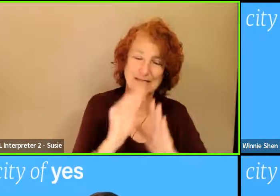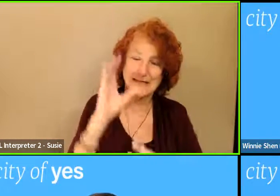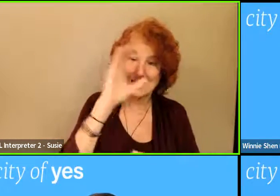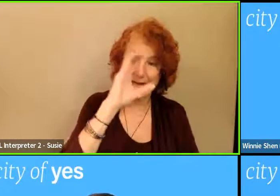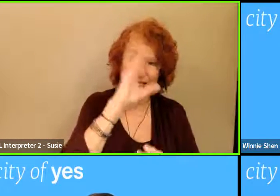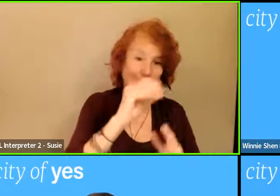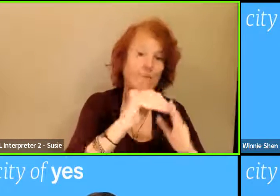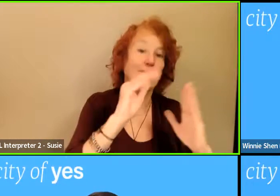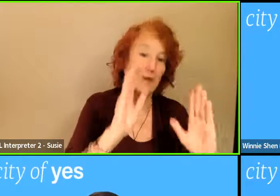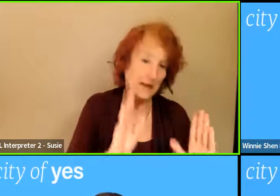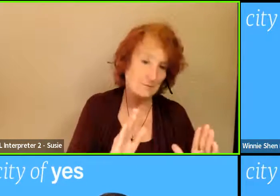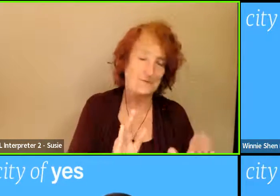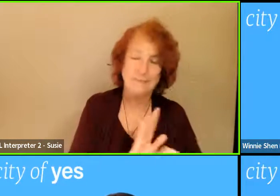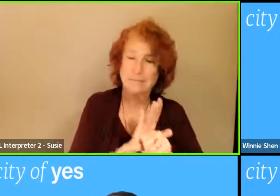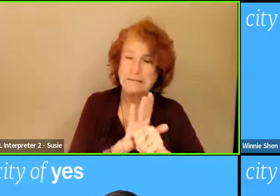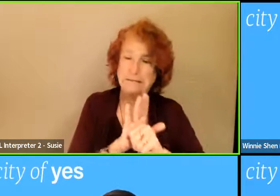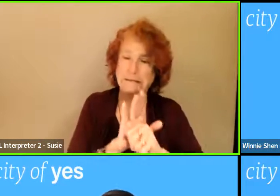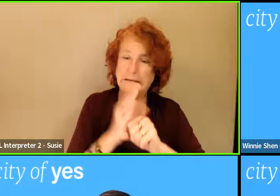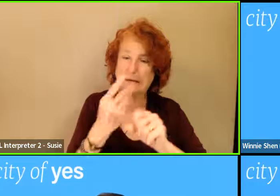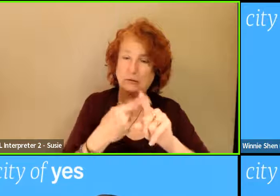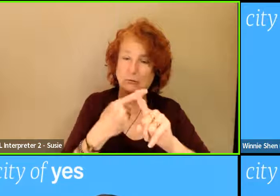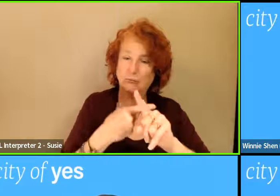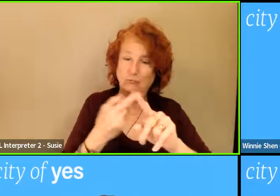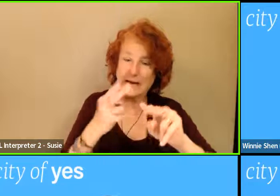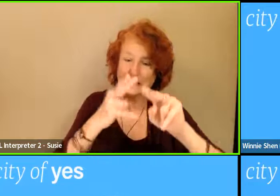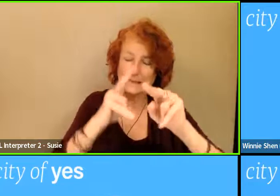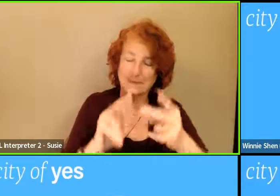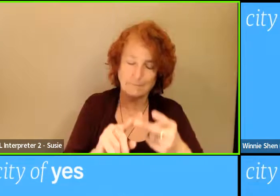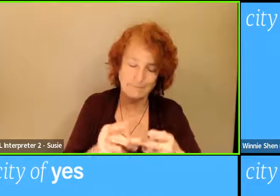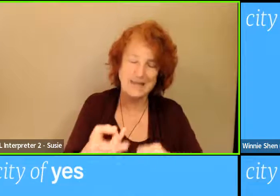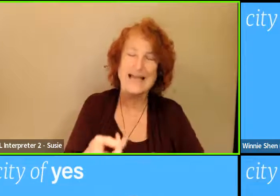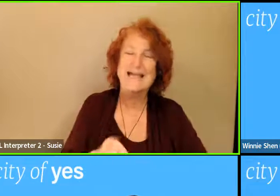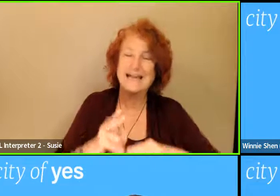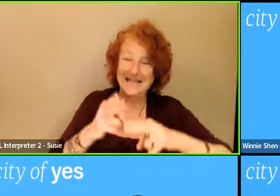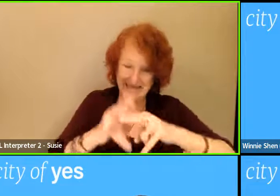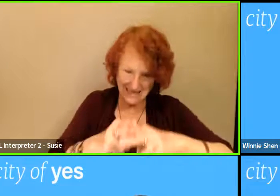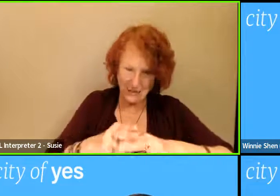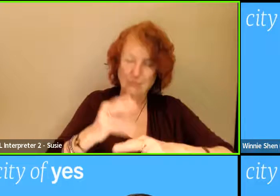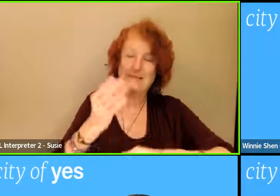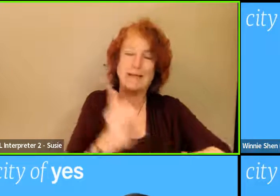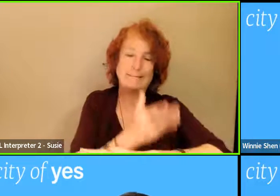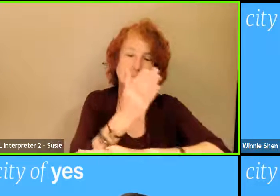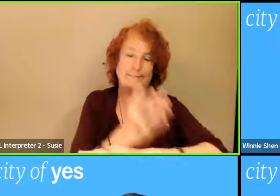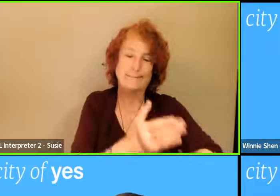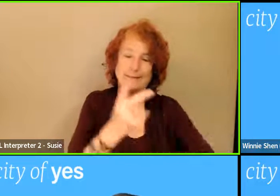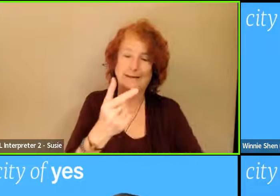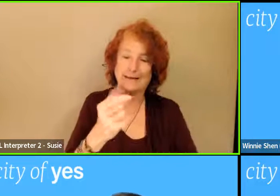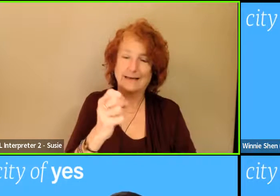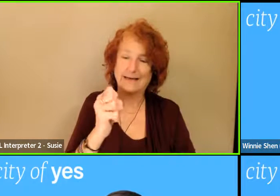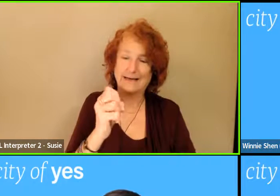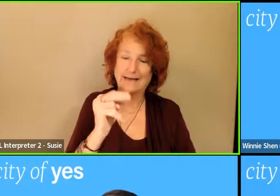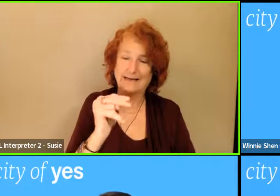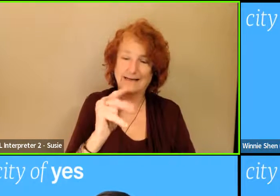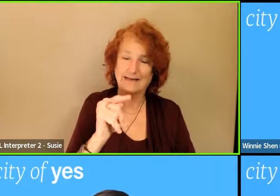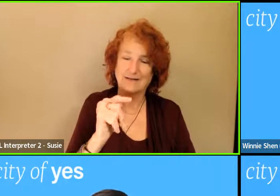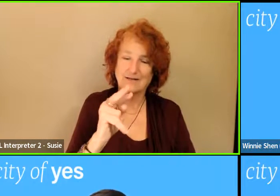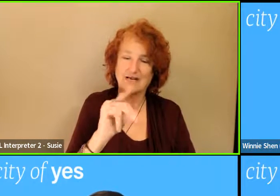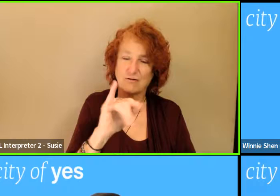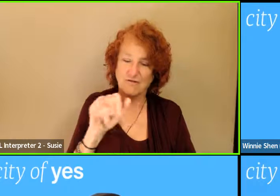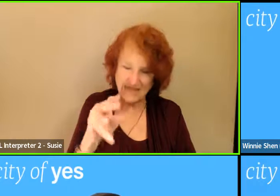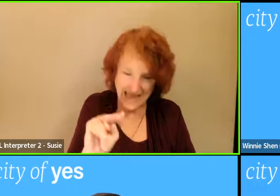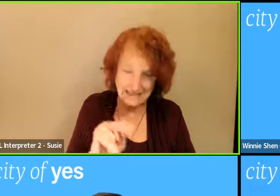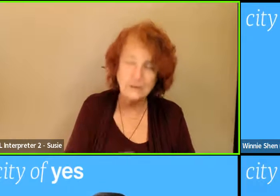on rents, increases that gentrification and displacement pressure as people go farther and farther out into New York looking for housing that